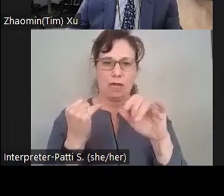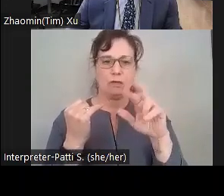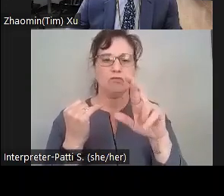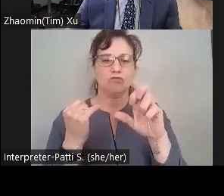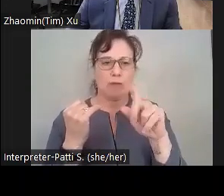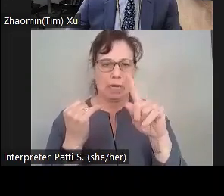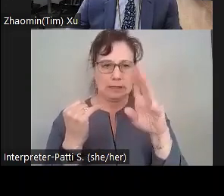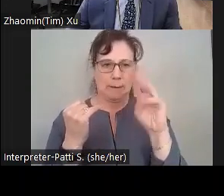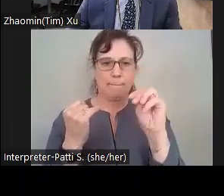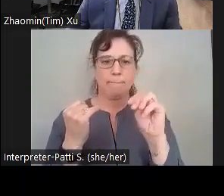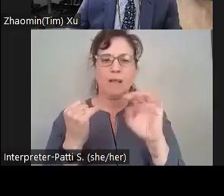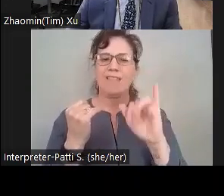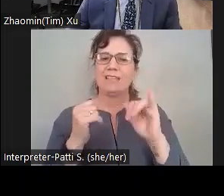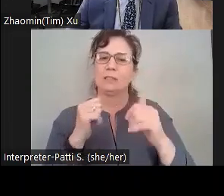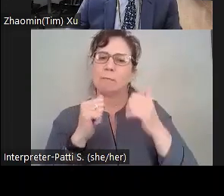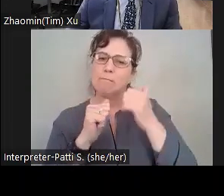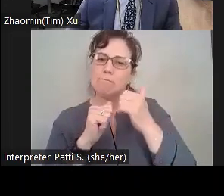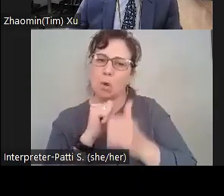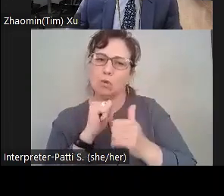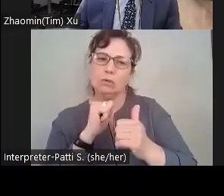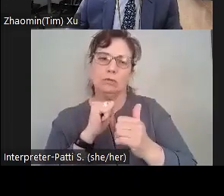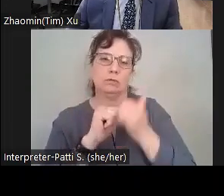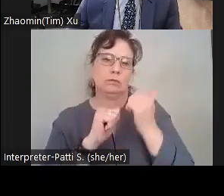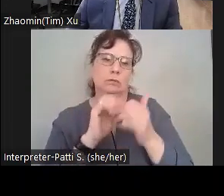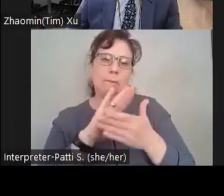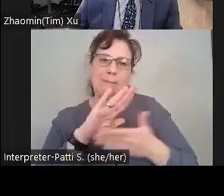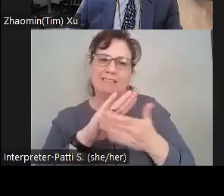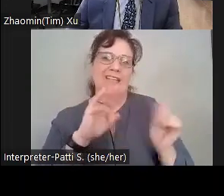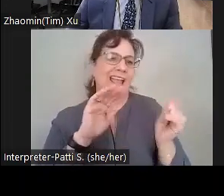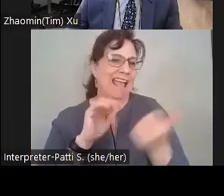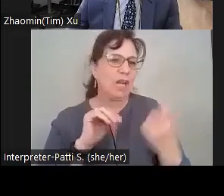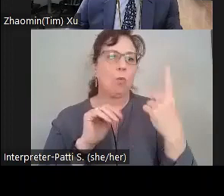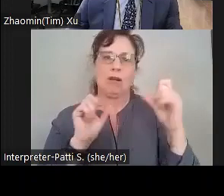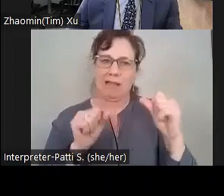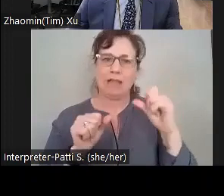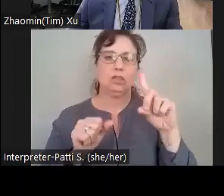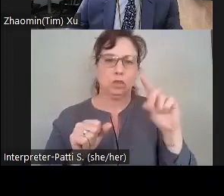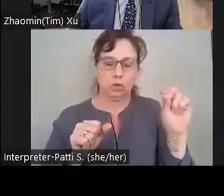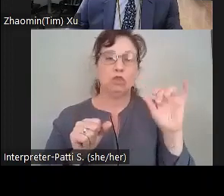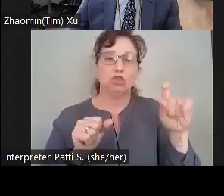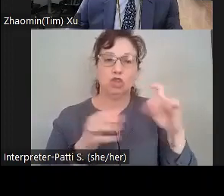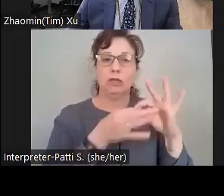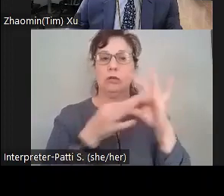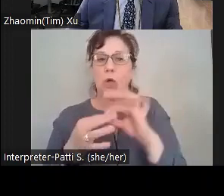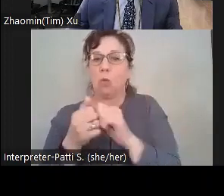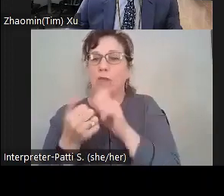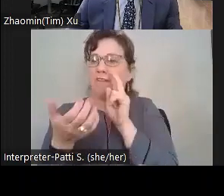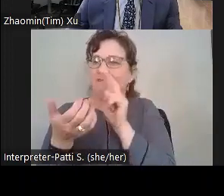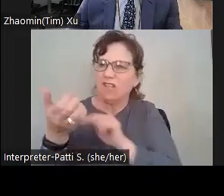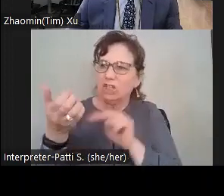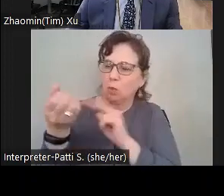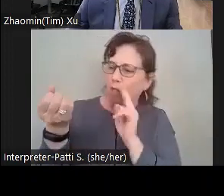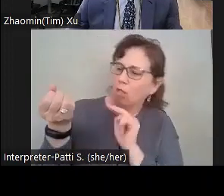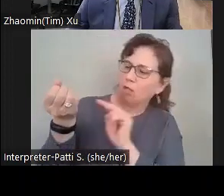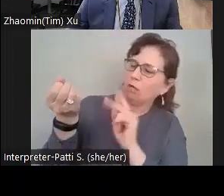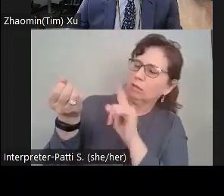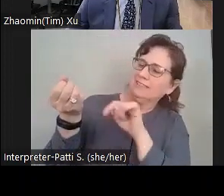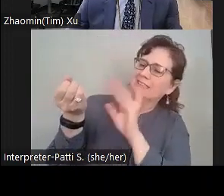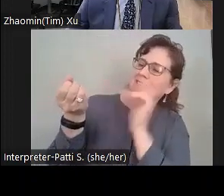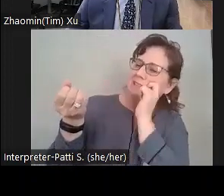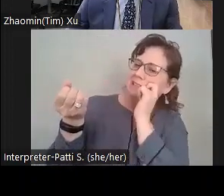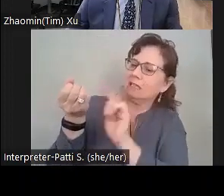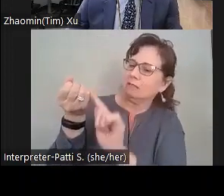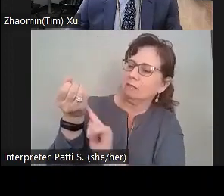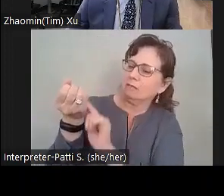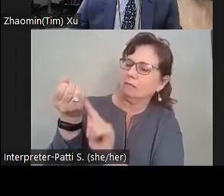do. If you have a finger, you could do it. It should be done in conjunction with a visual exam of the surrounding skin because dysplasia can